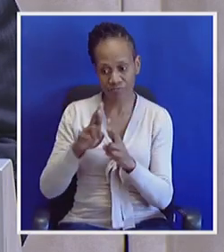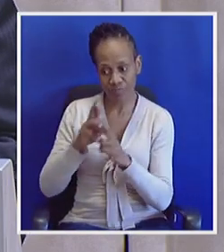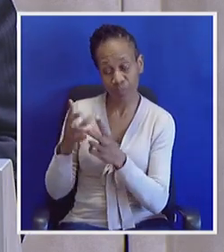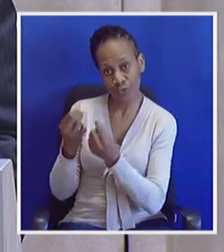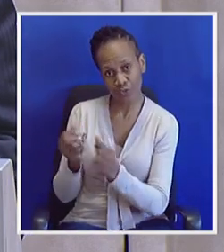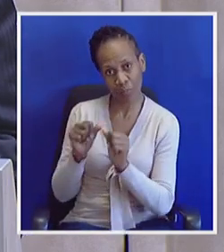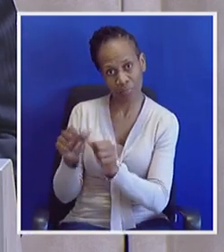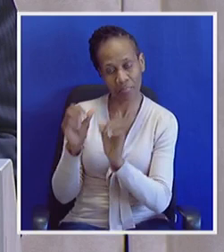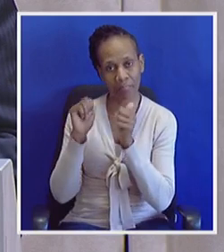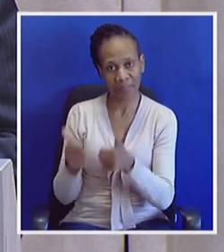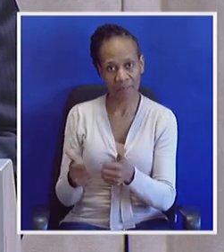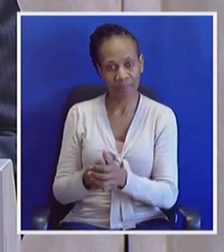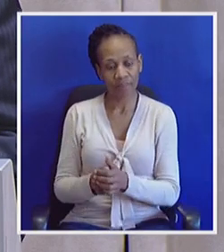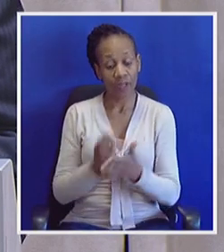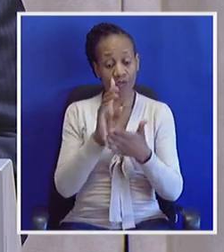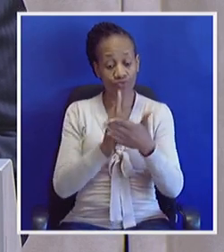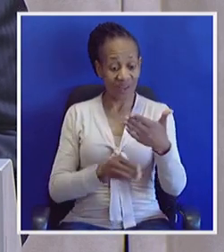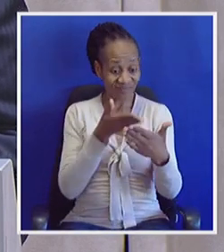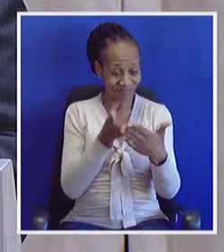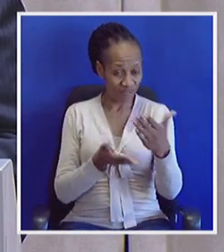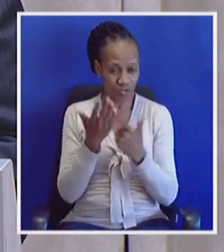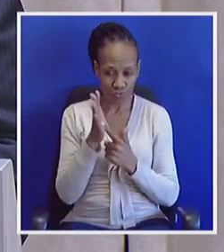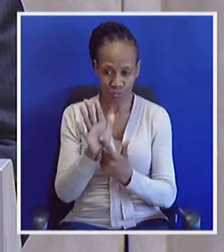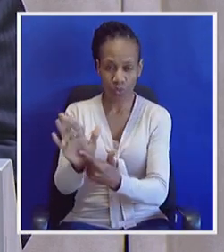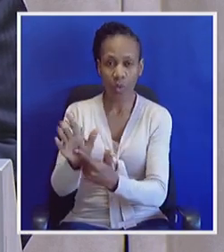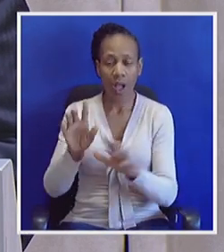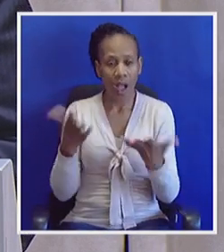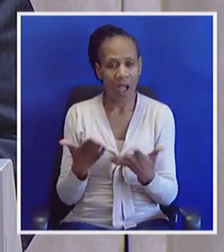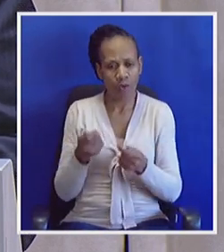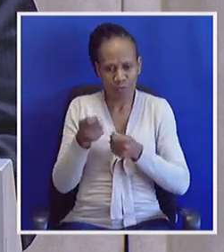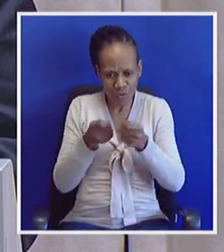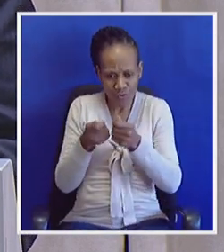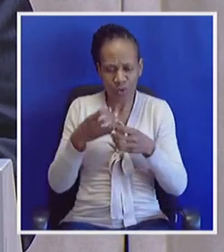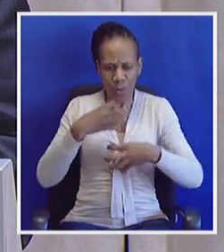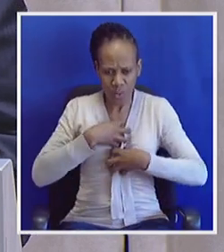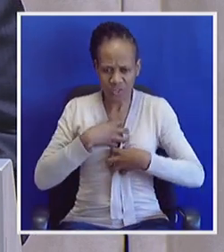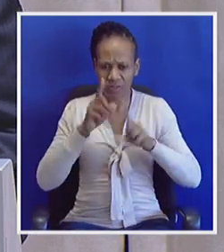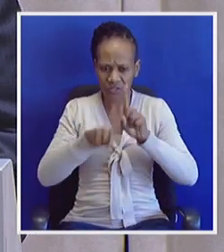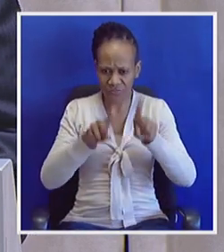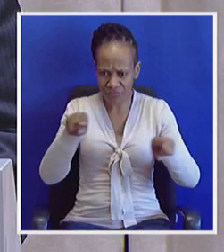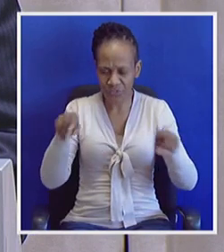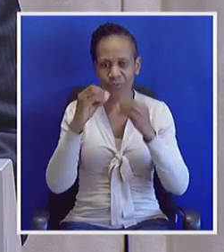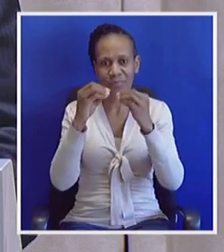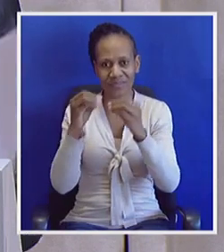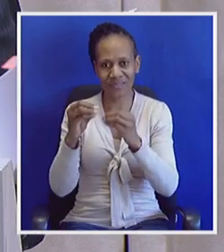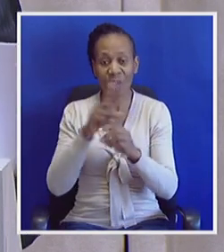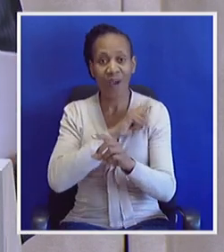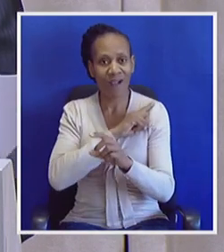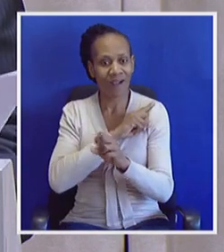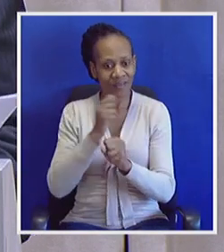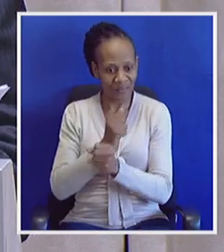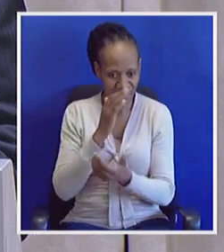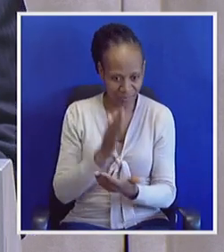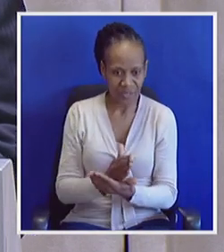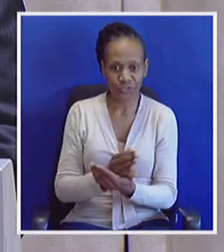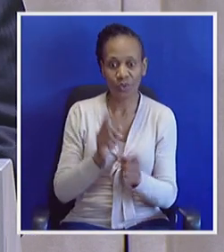policy outlines the rationale for continued state ownership in the key sectors of the economy and make